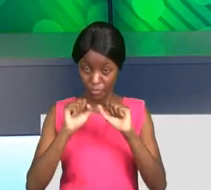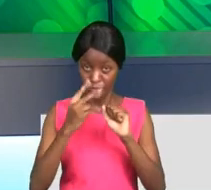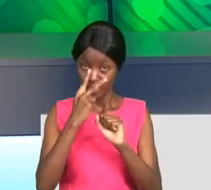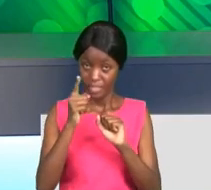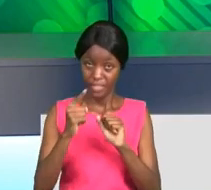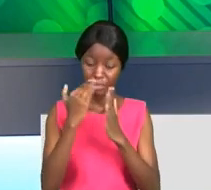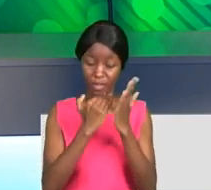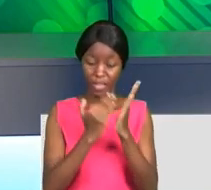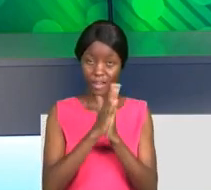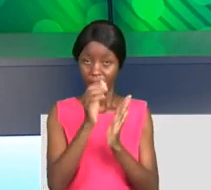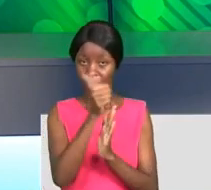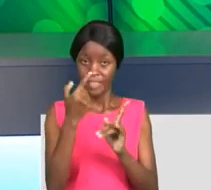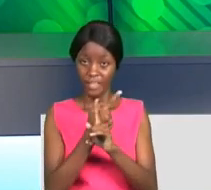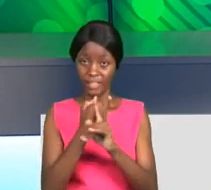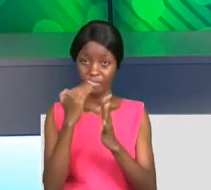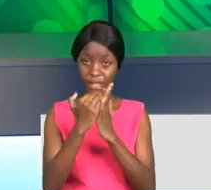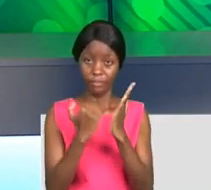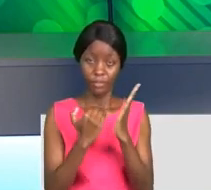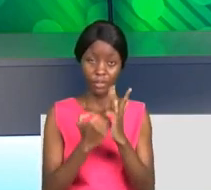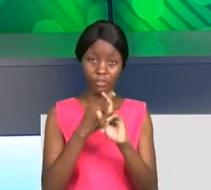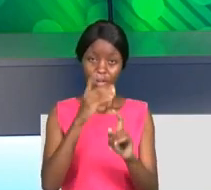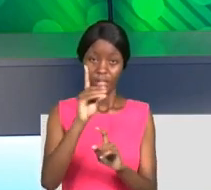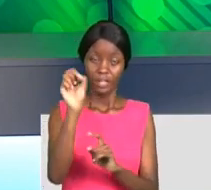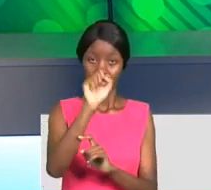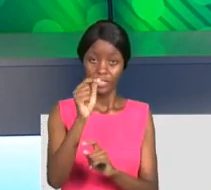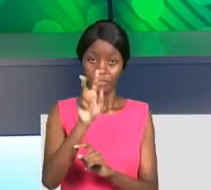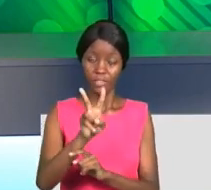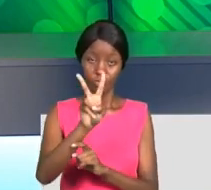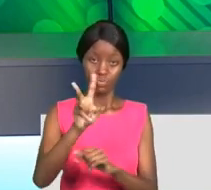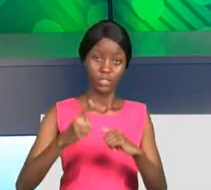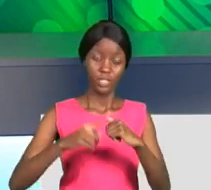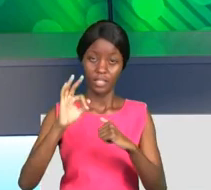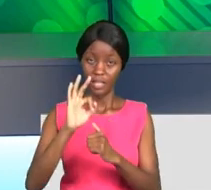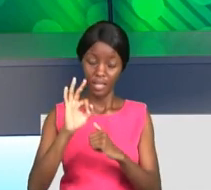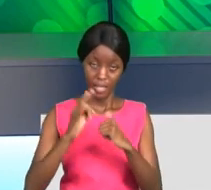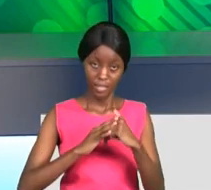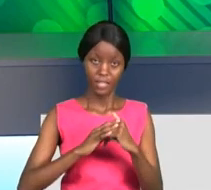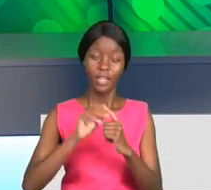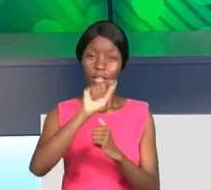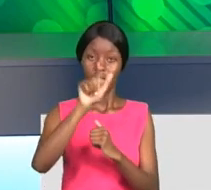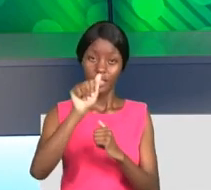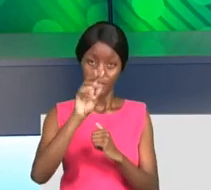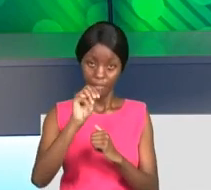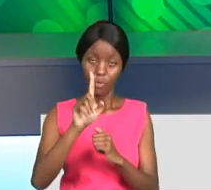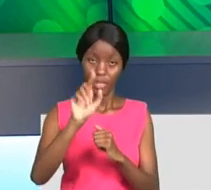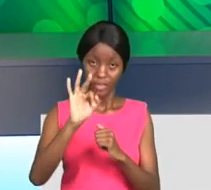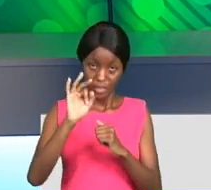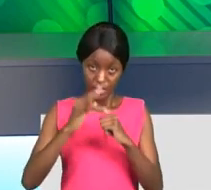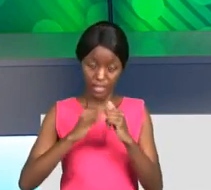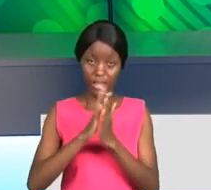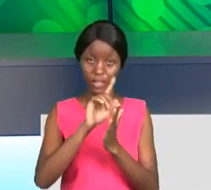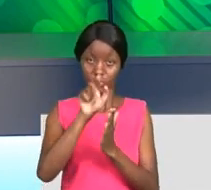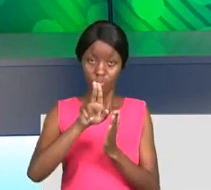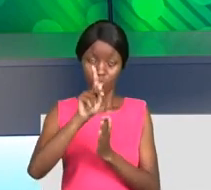program along with our wide array of other programs on DSTV channel 268, on Azam TV channel 138, and on Zuku channel